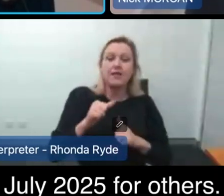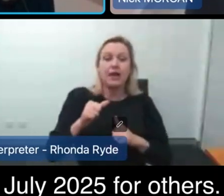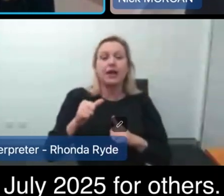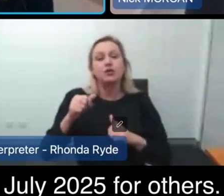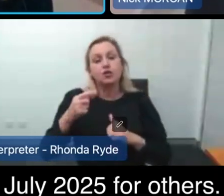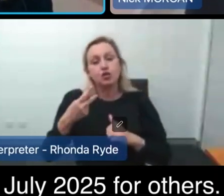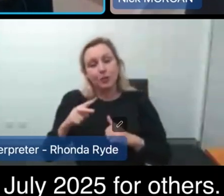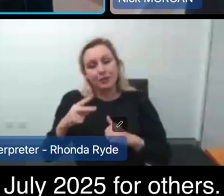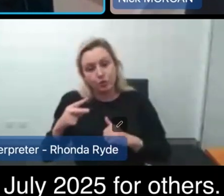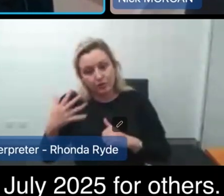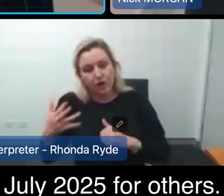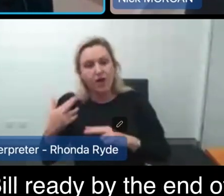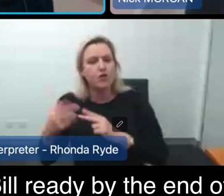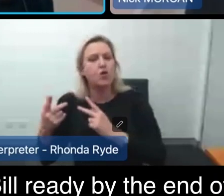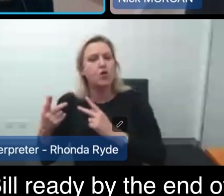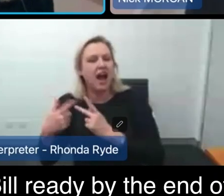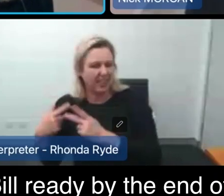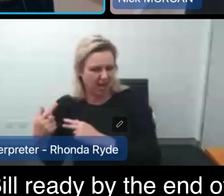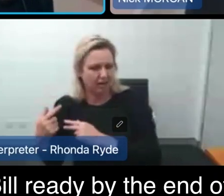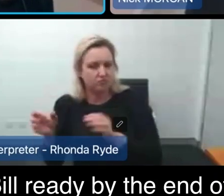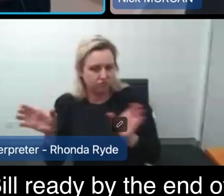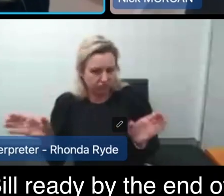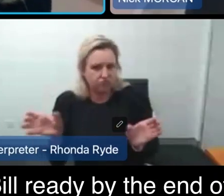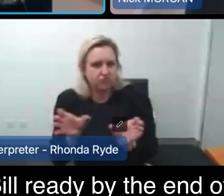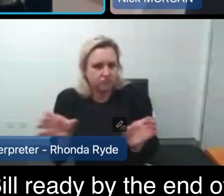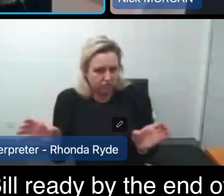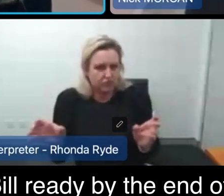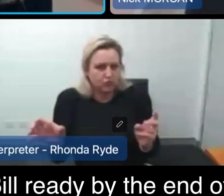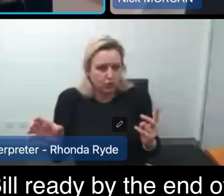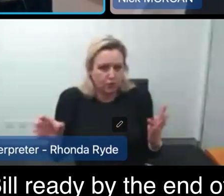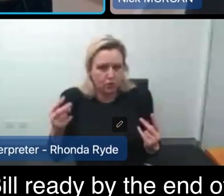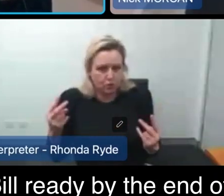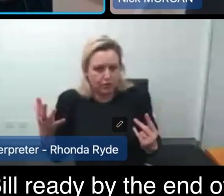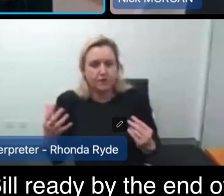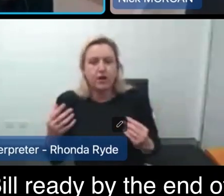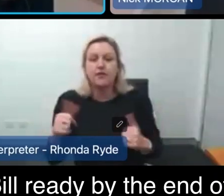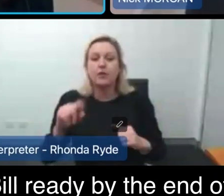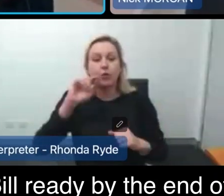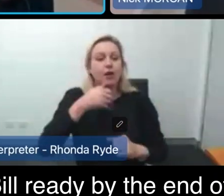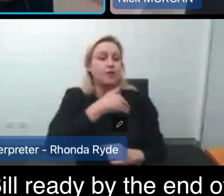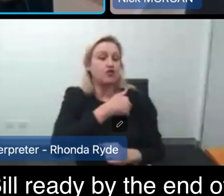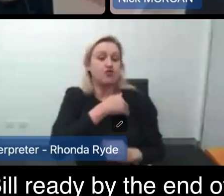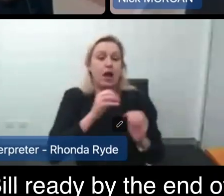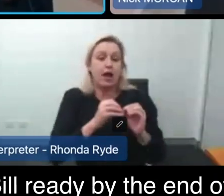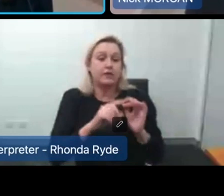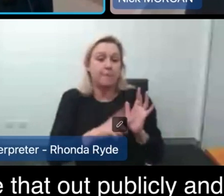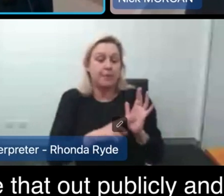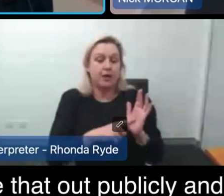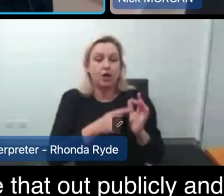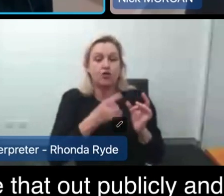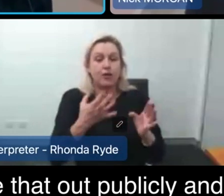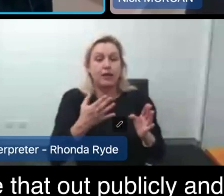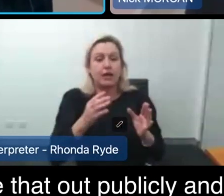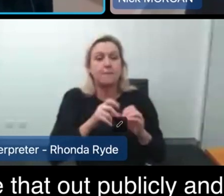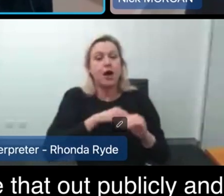2025 for others, and looking to have a draft bill ready by the end of this